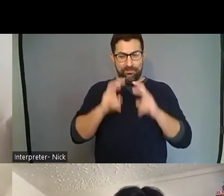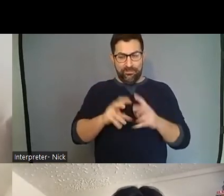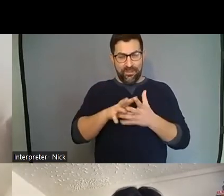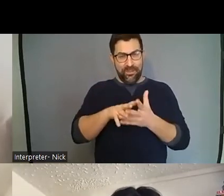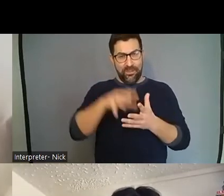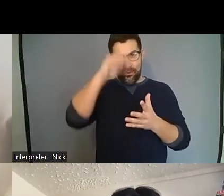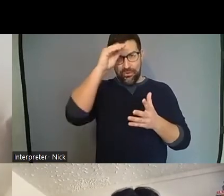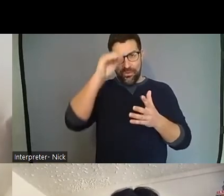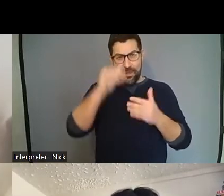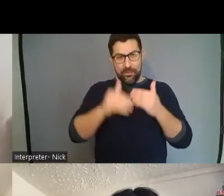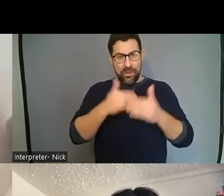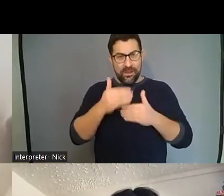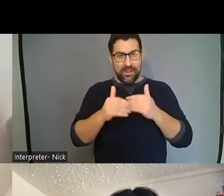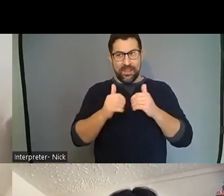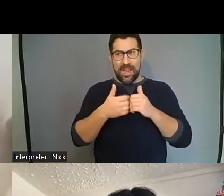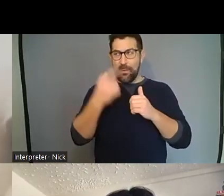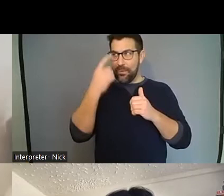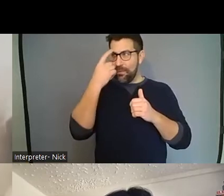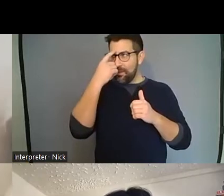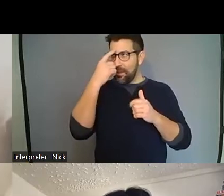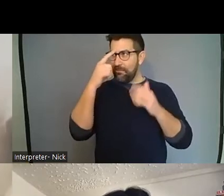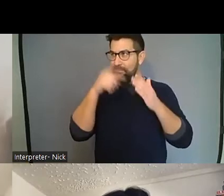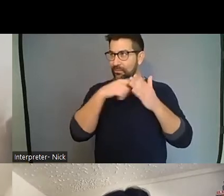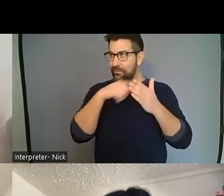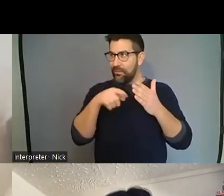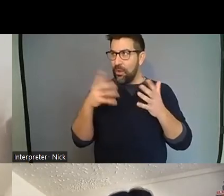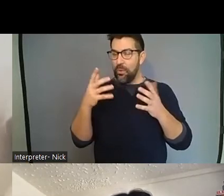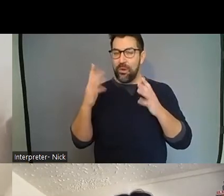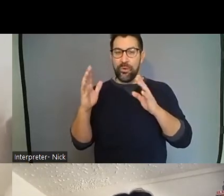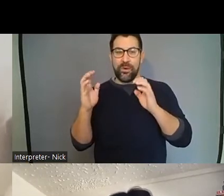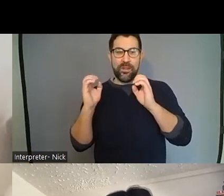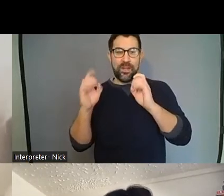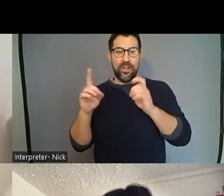you thinking like this? Like, what's been the education, like the